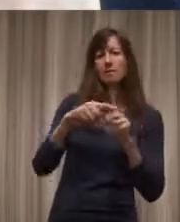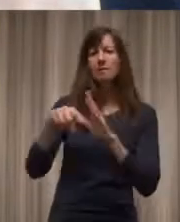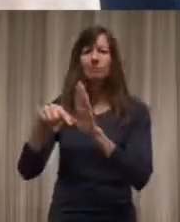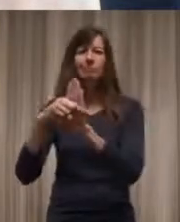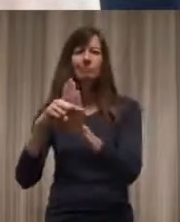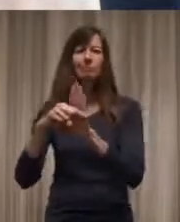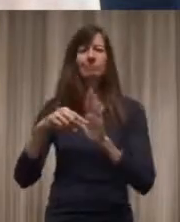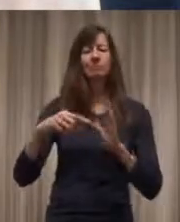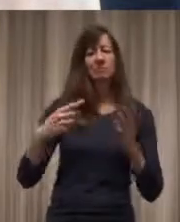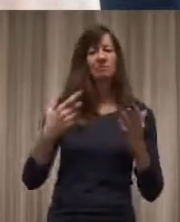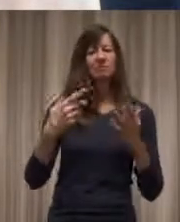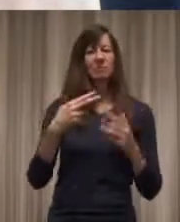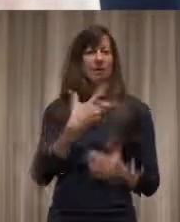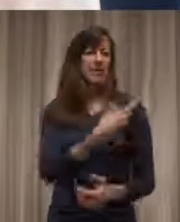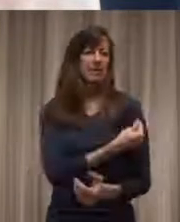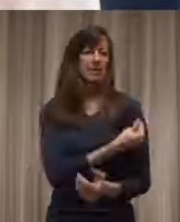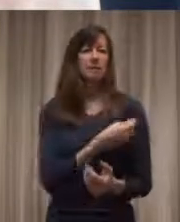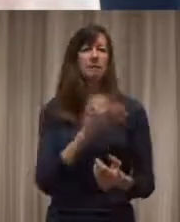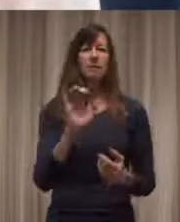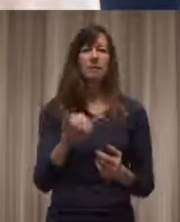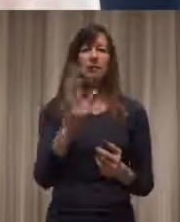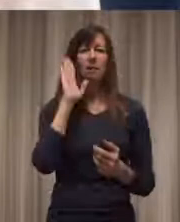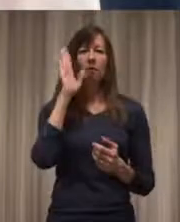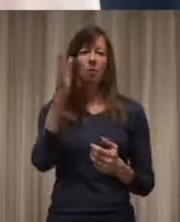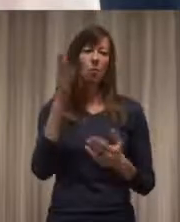of our community.